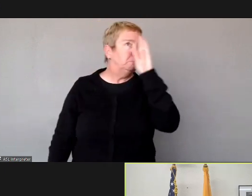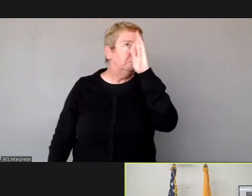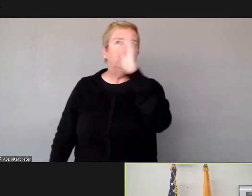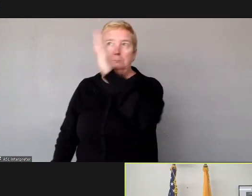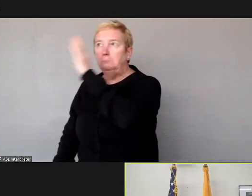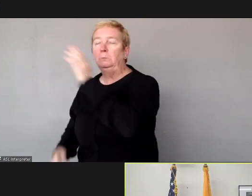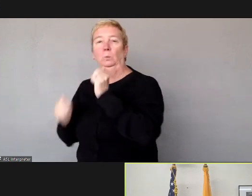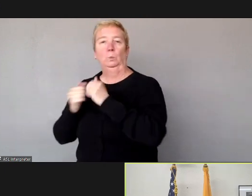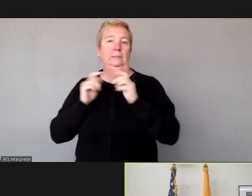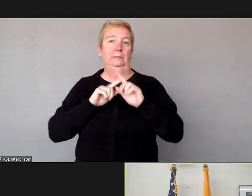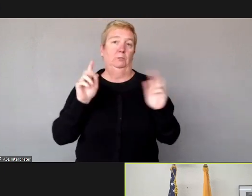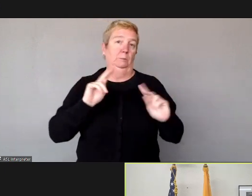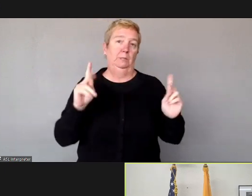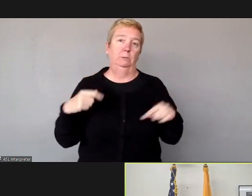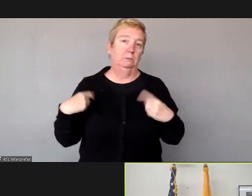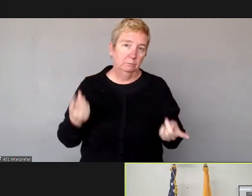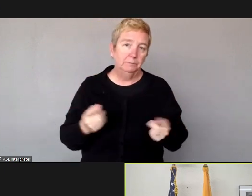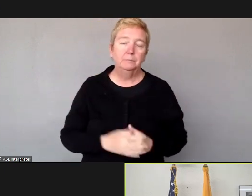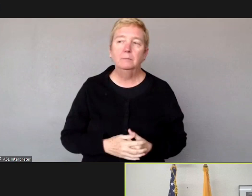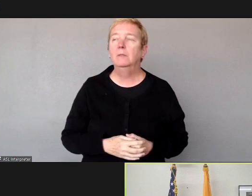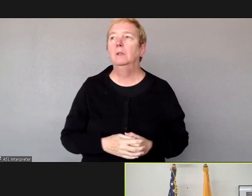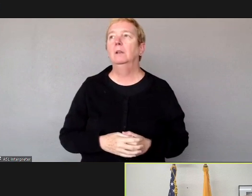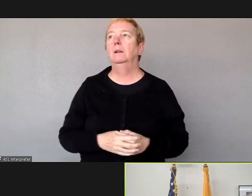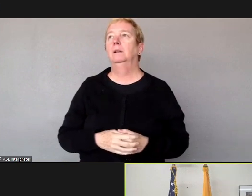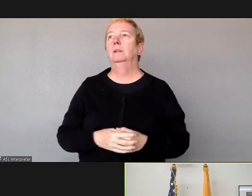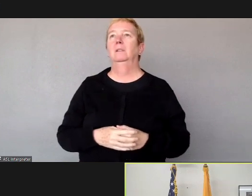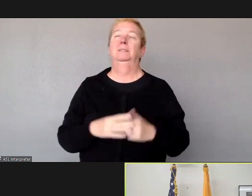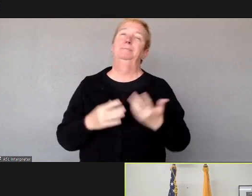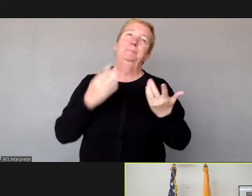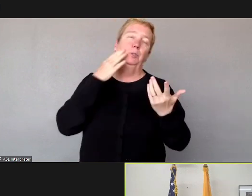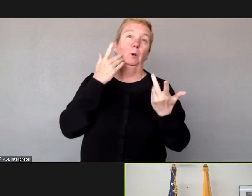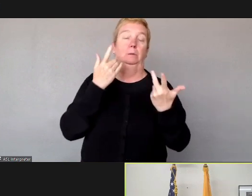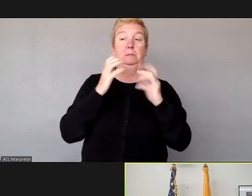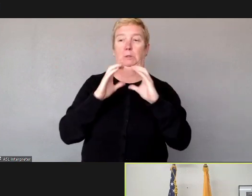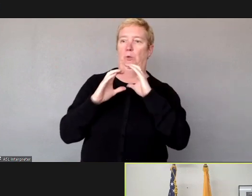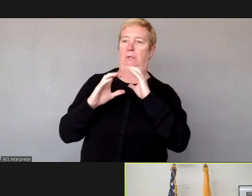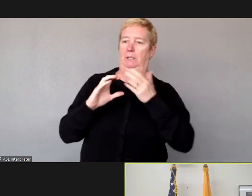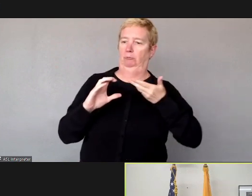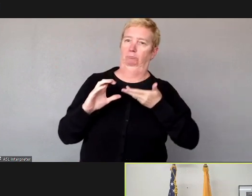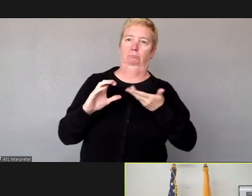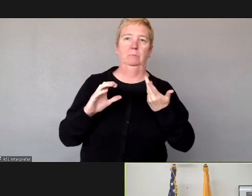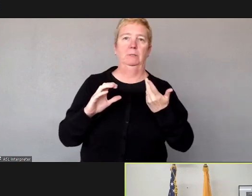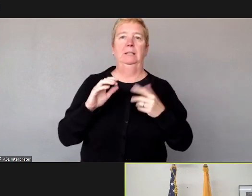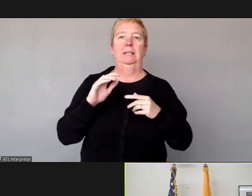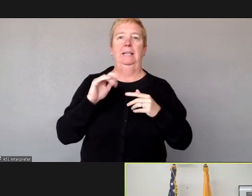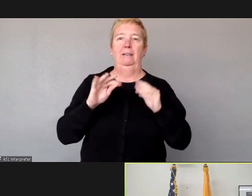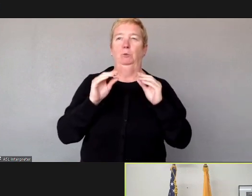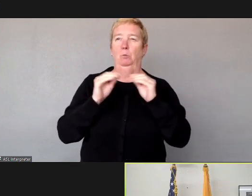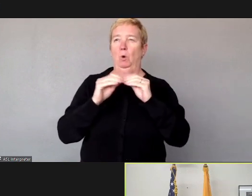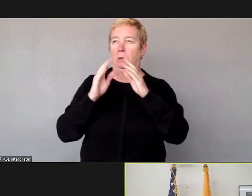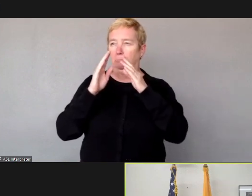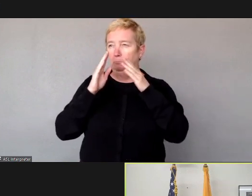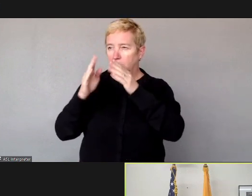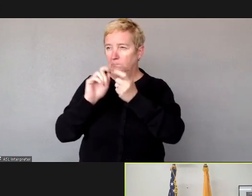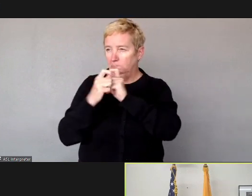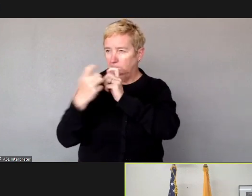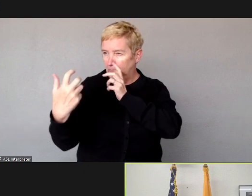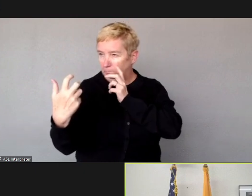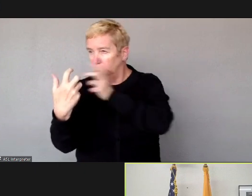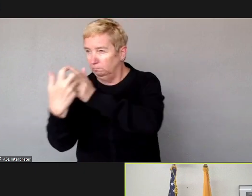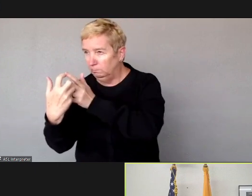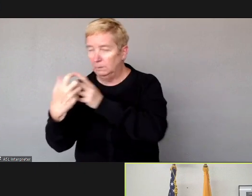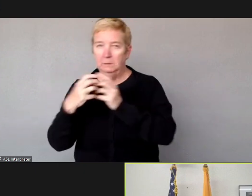different ways because in like all communication, the more you target the communication to the audience that needs to hear